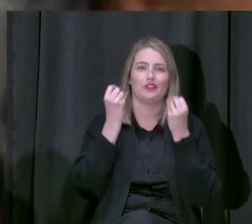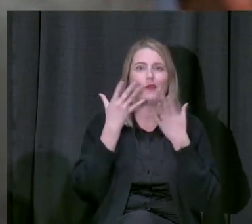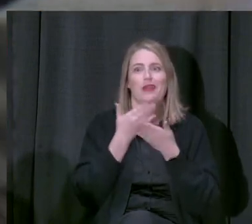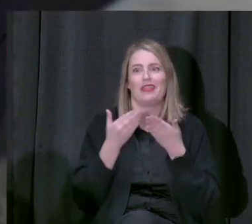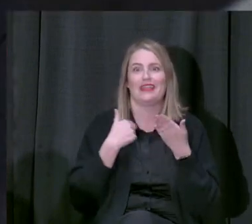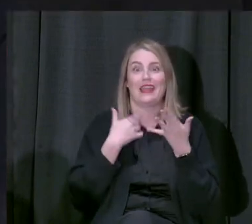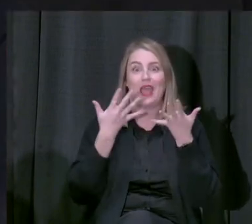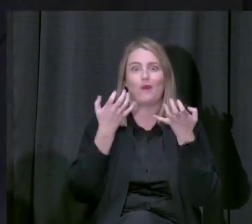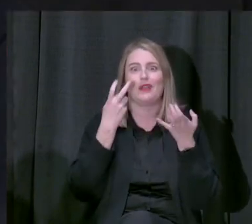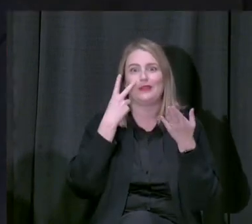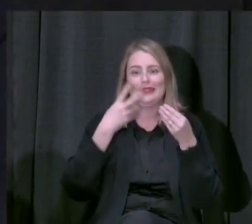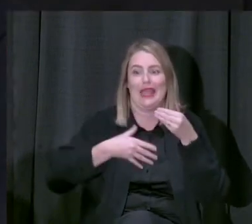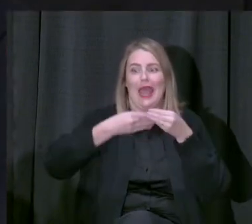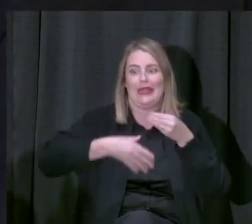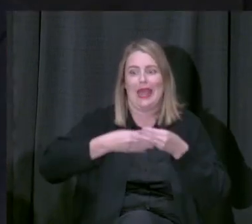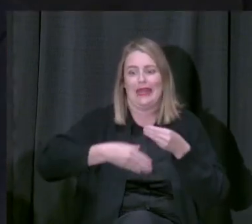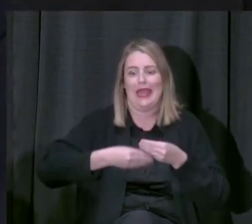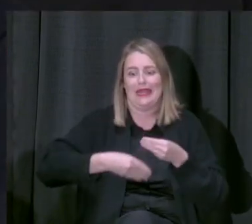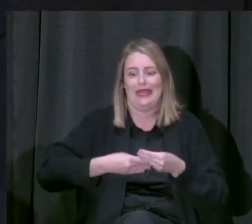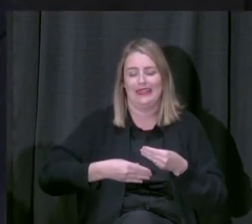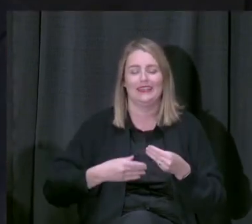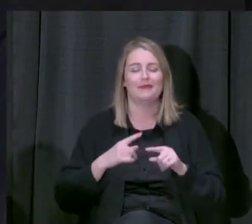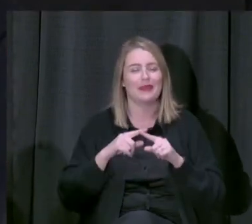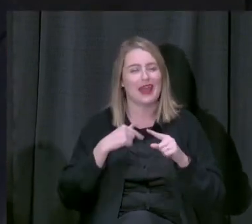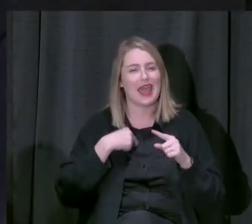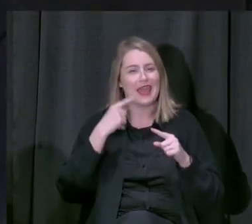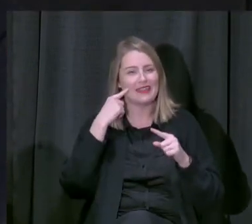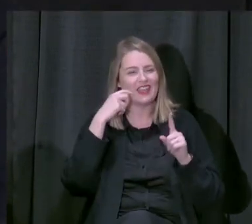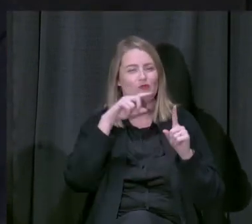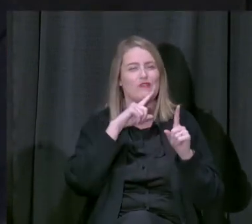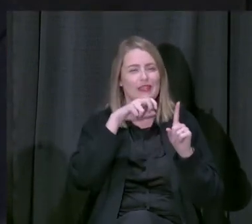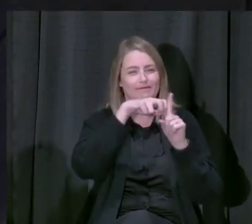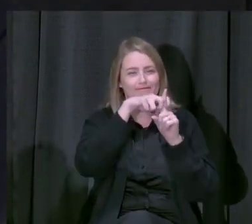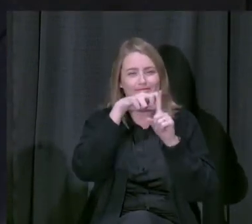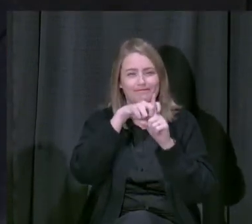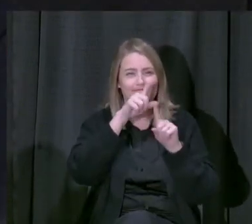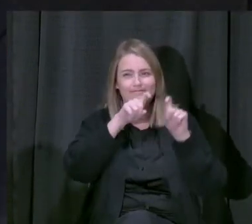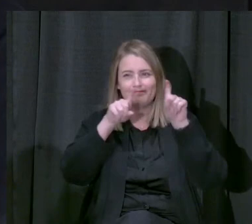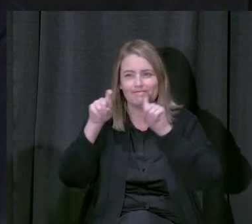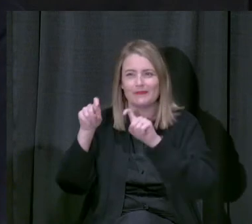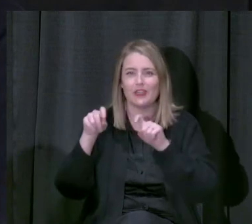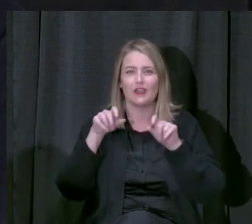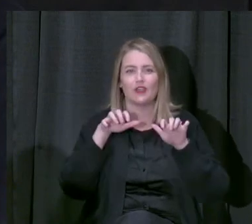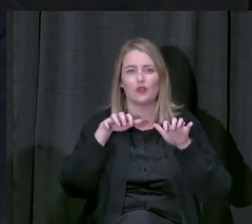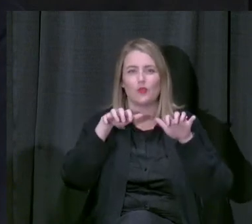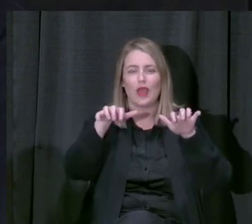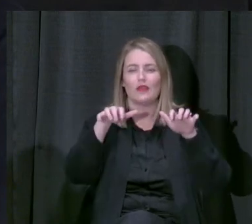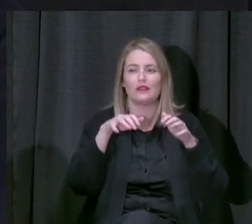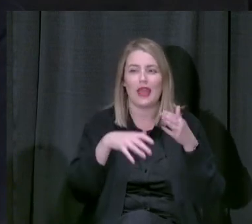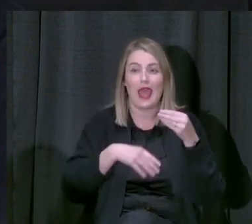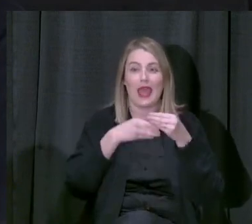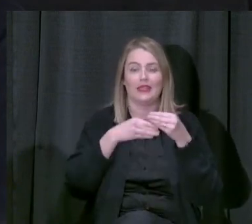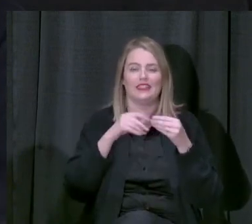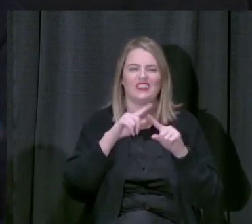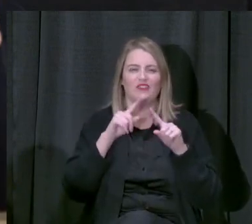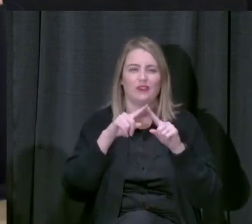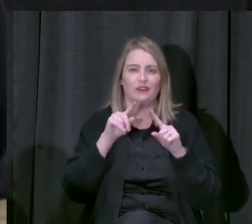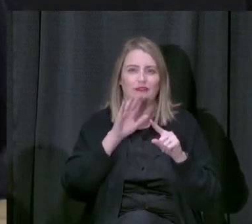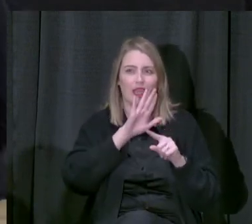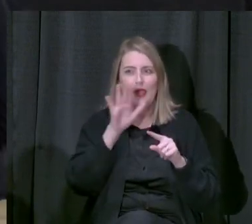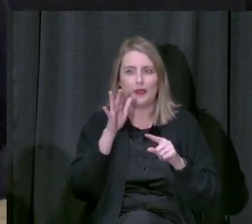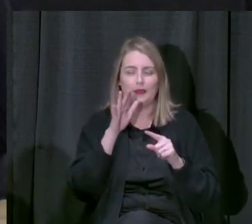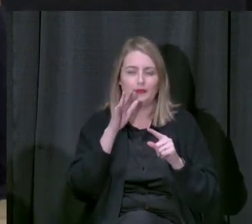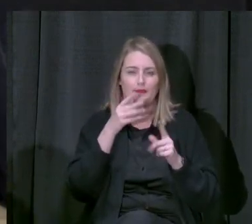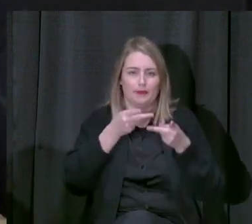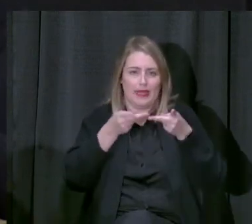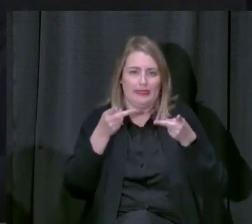to see added. I think crowdsourcing, adding user points of interest is really important because